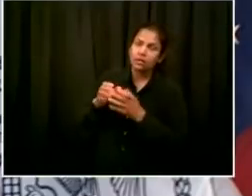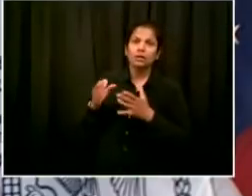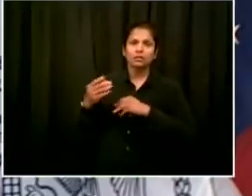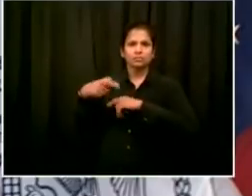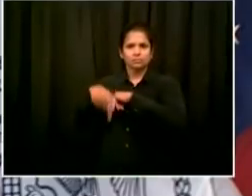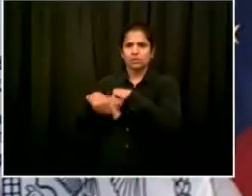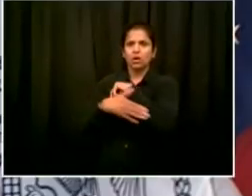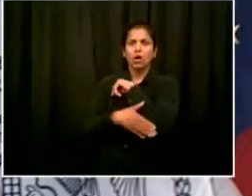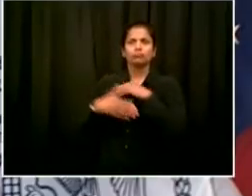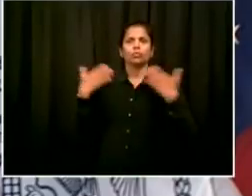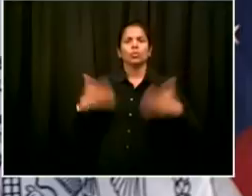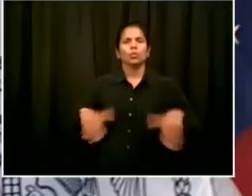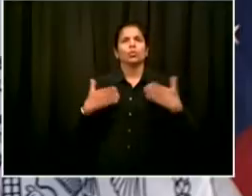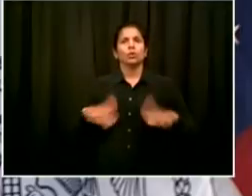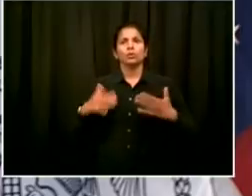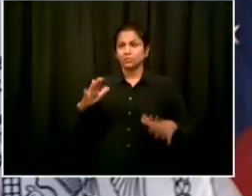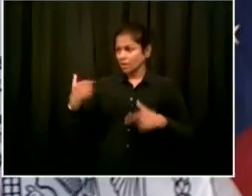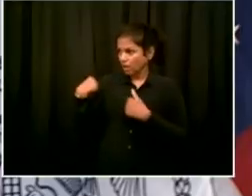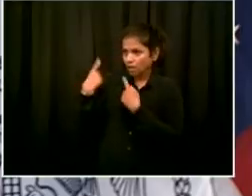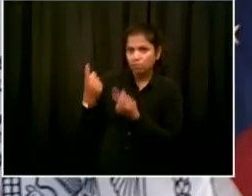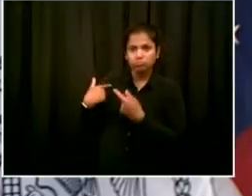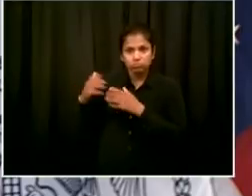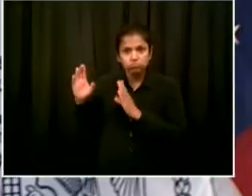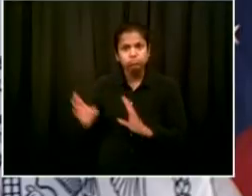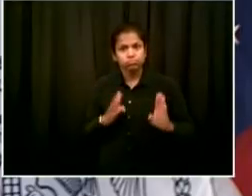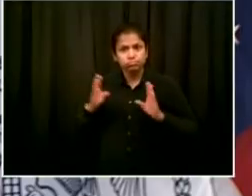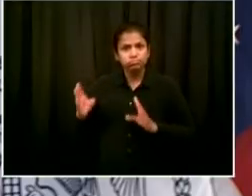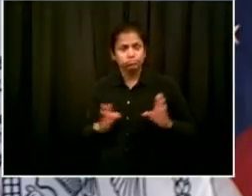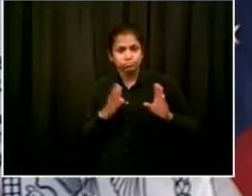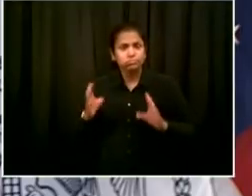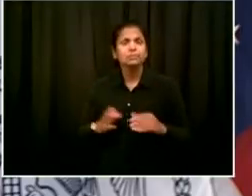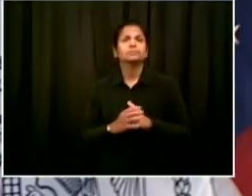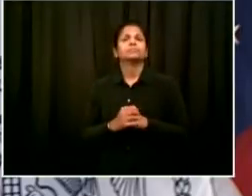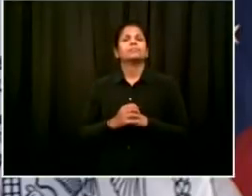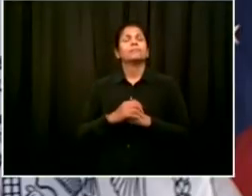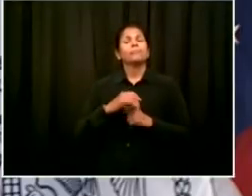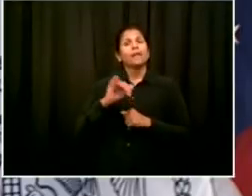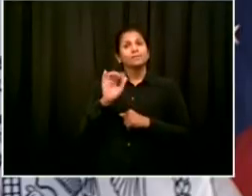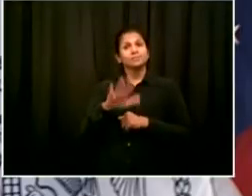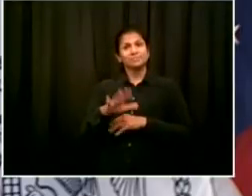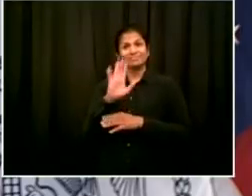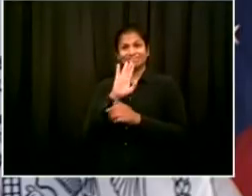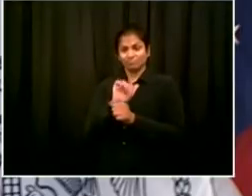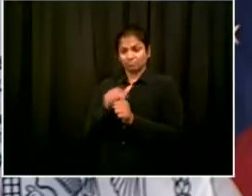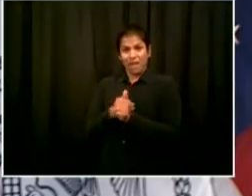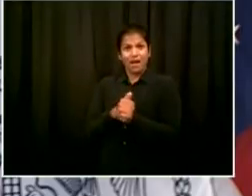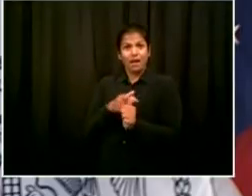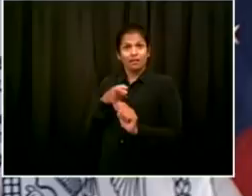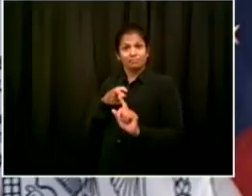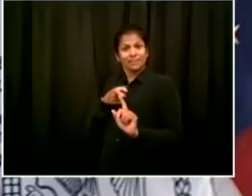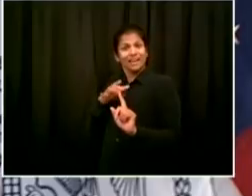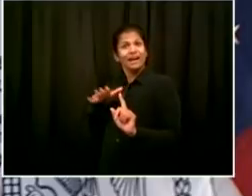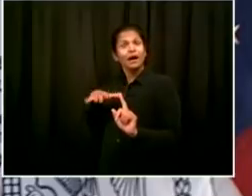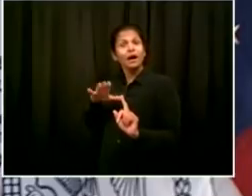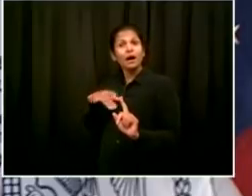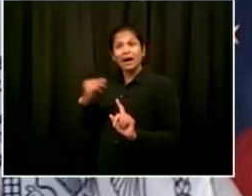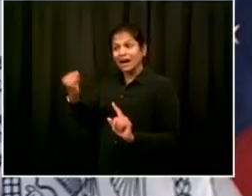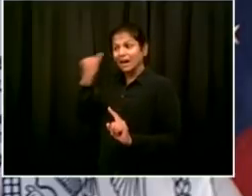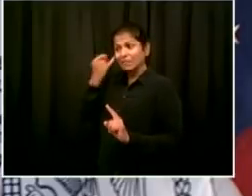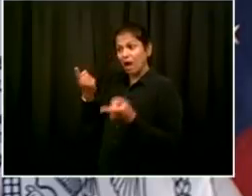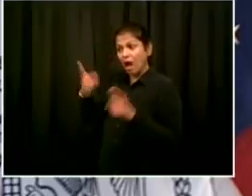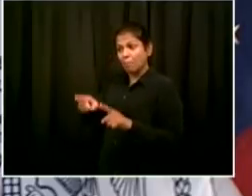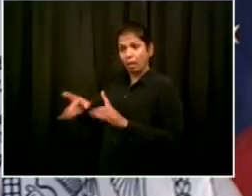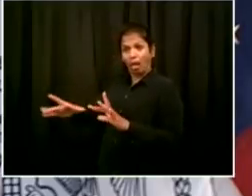go above that for a 7-day period, we're going to close schools. So we're taking a very stringent approach focused on health and safety.